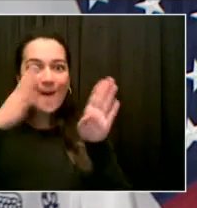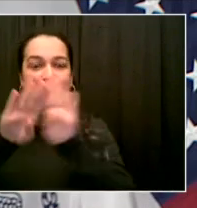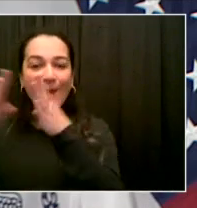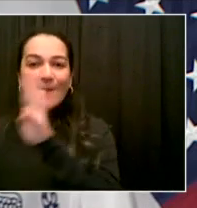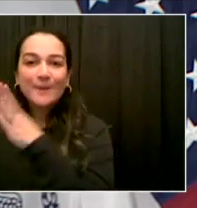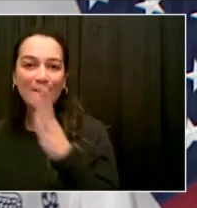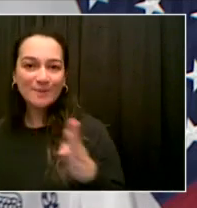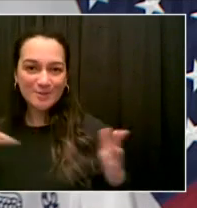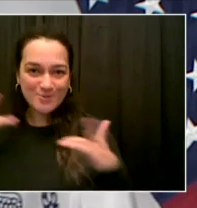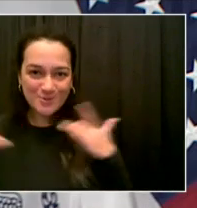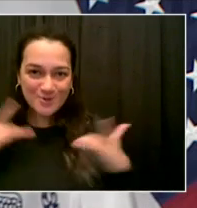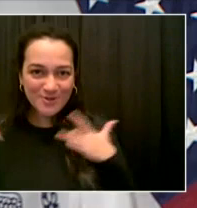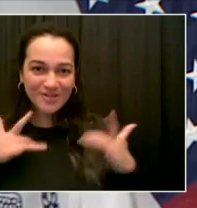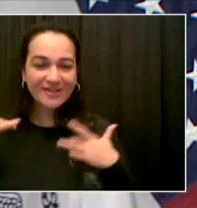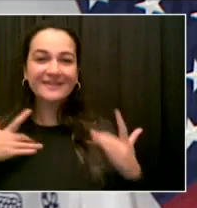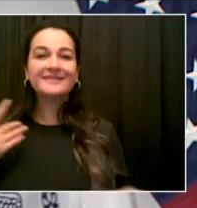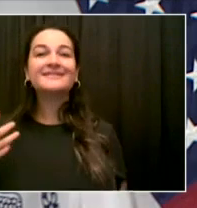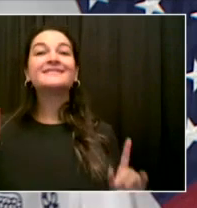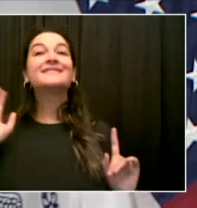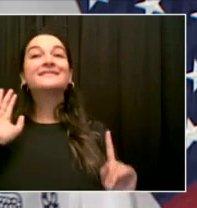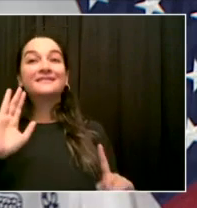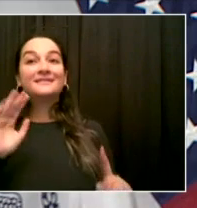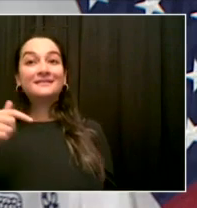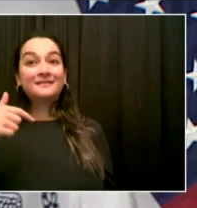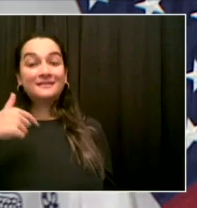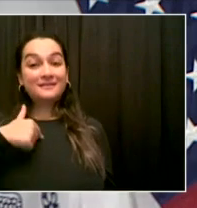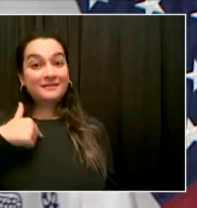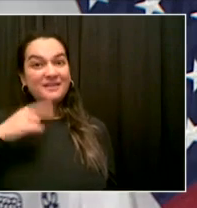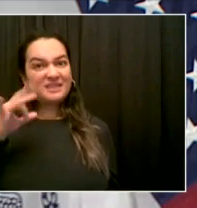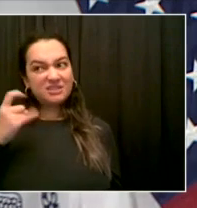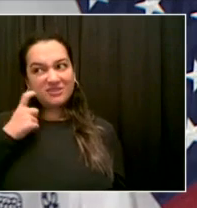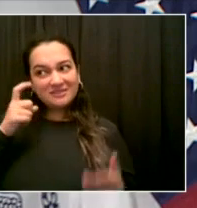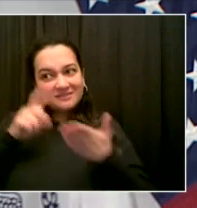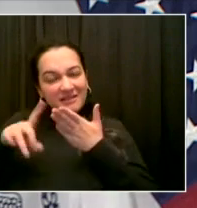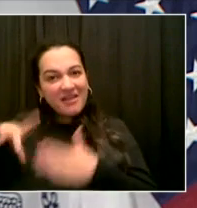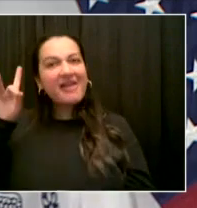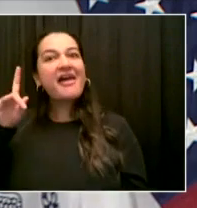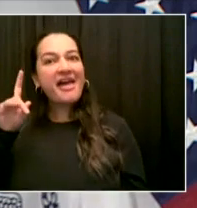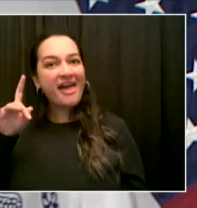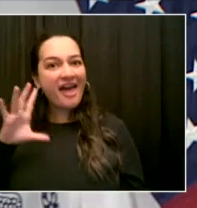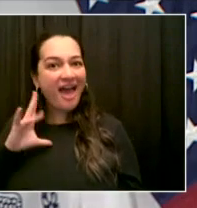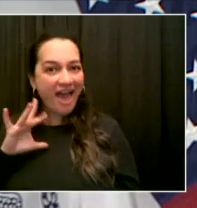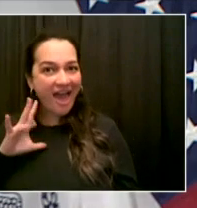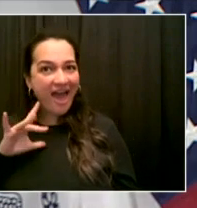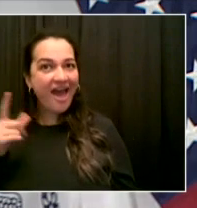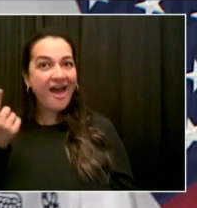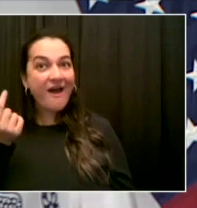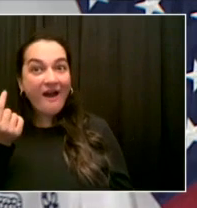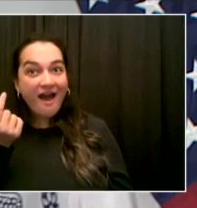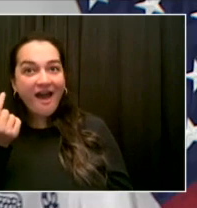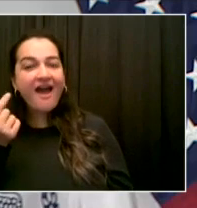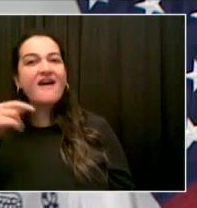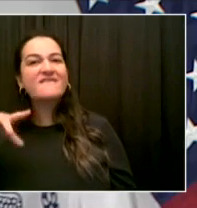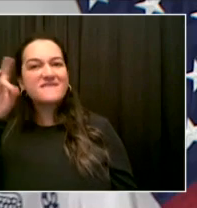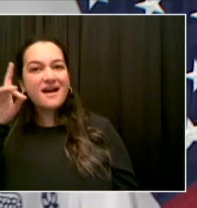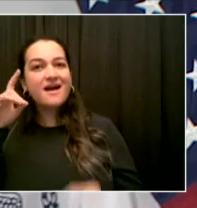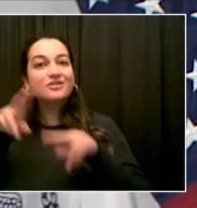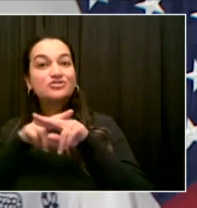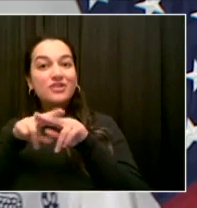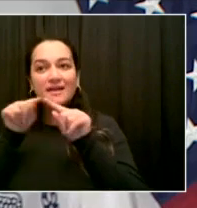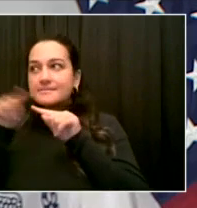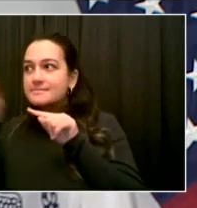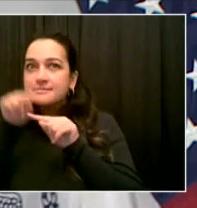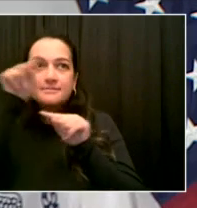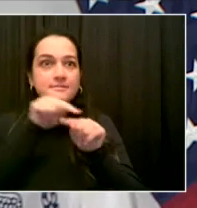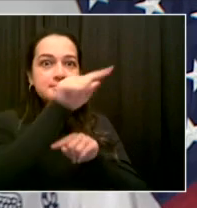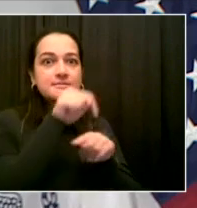and research. And while I only saw one thing that might be cause for concern, I also didn't see one uniformed transit police officer. And I